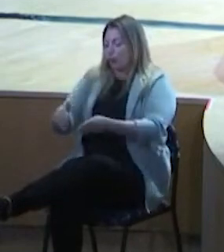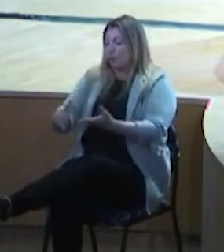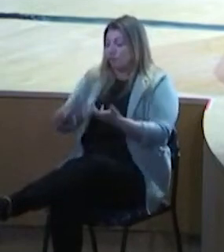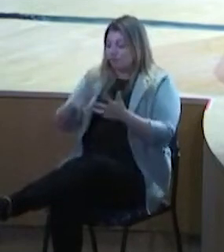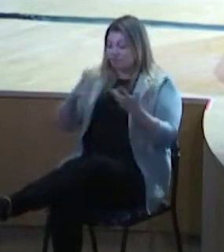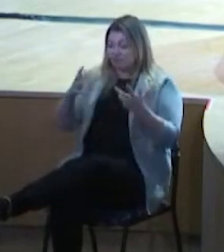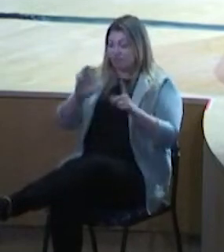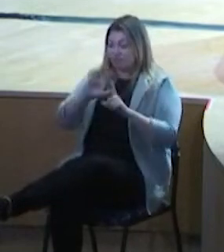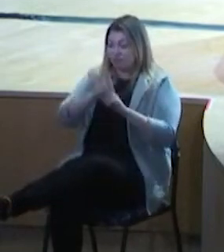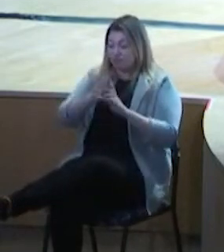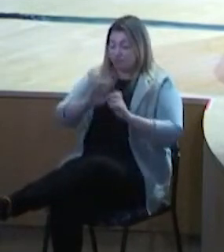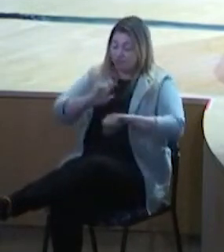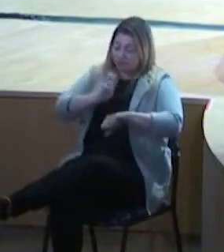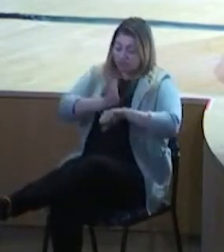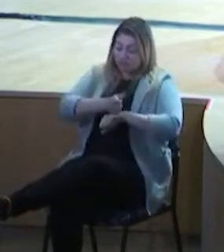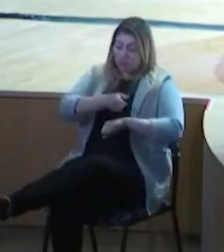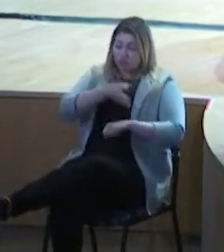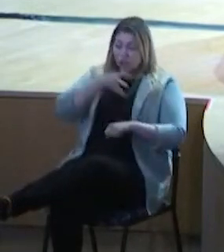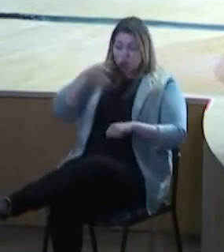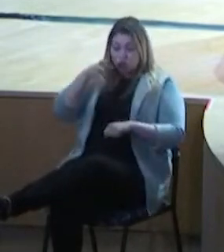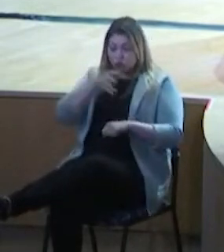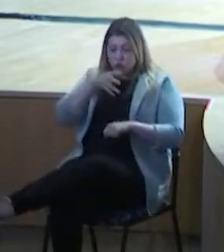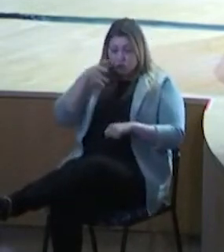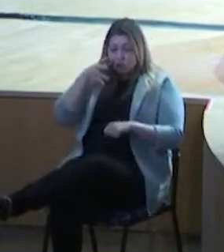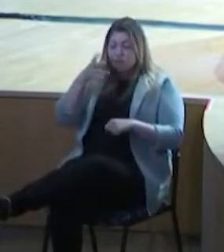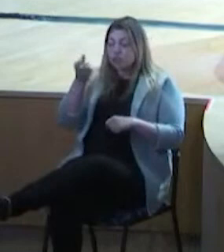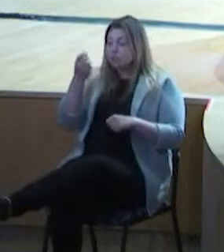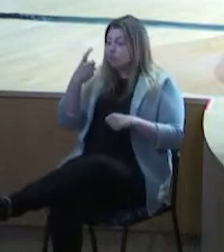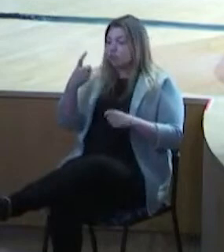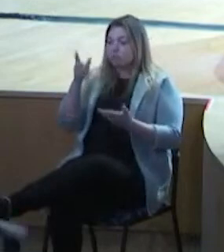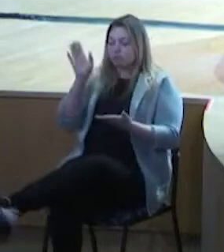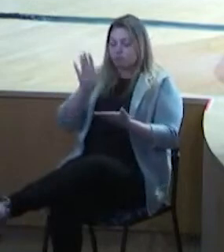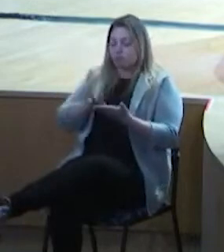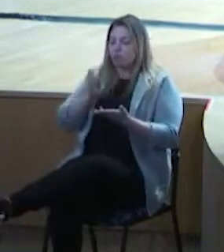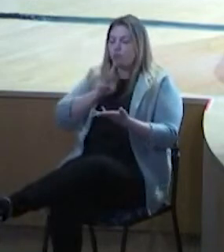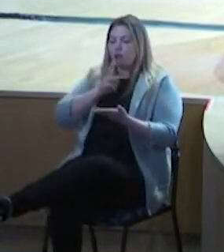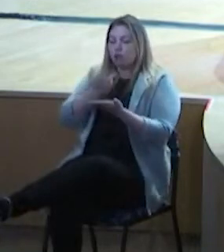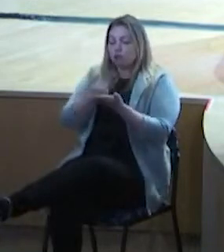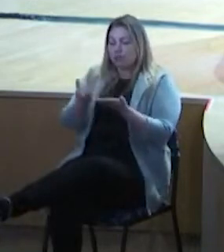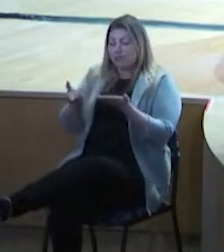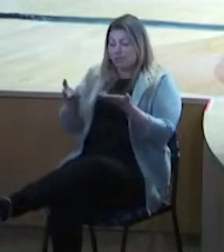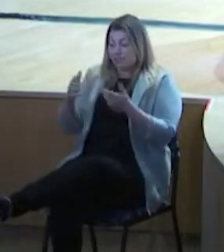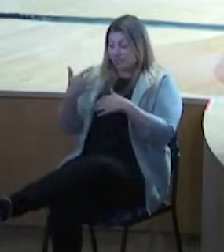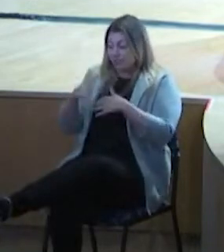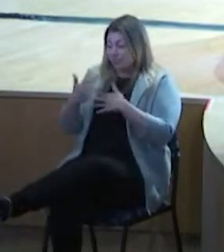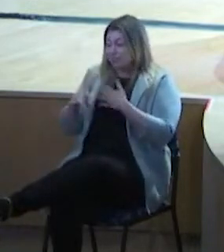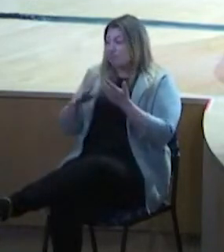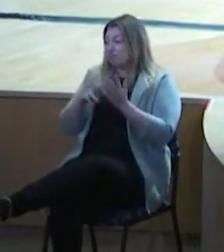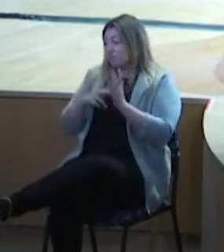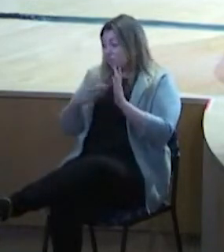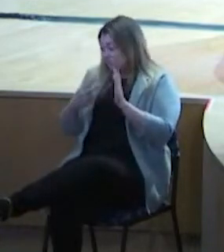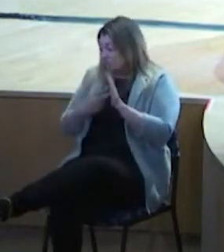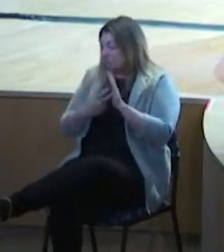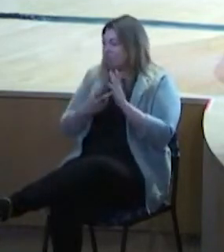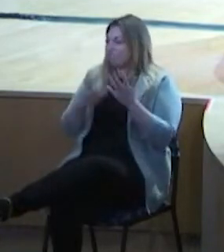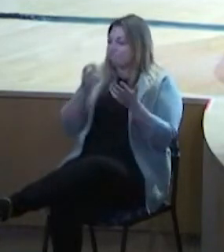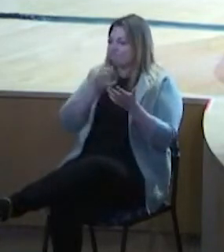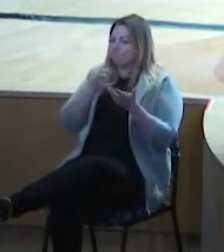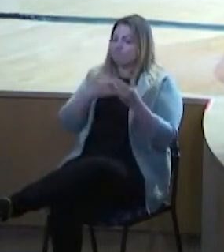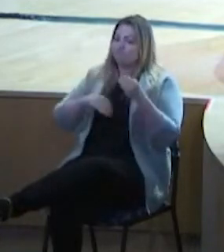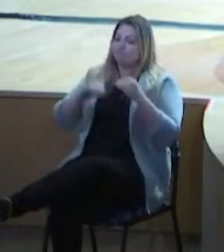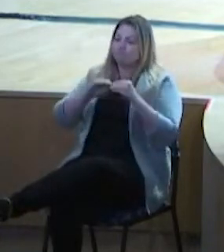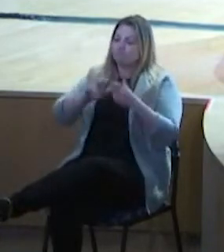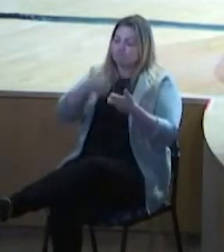on agriculture, and without a lot of the water resources that we used to have, it's kind of been a bit more difficult